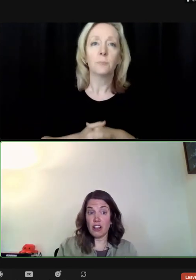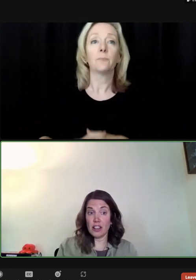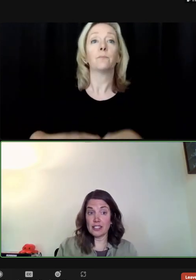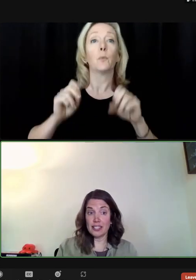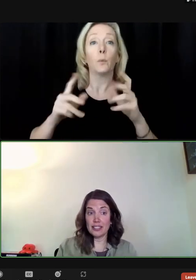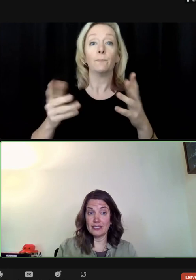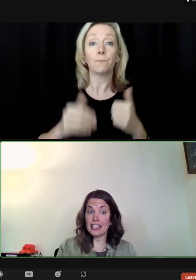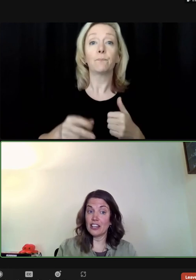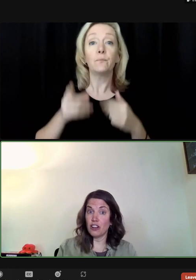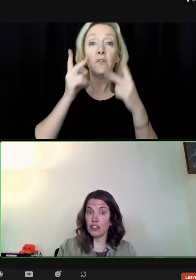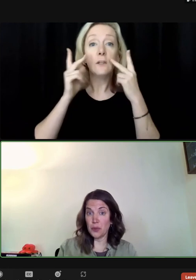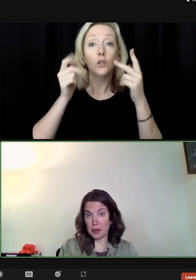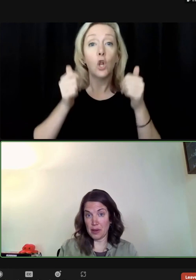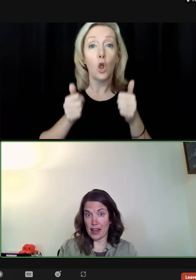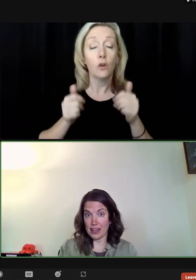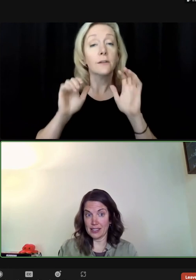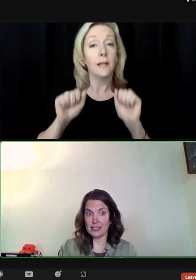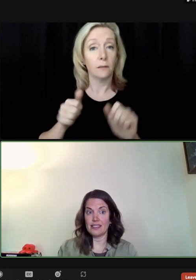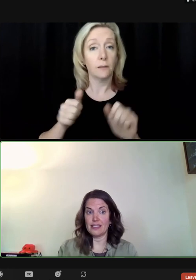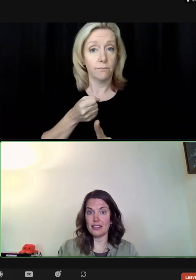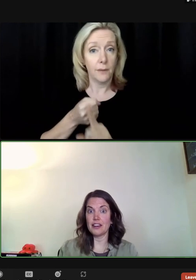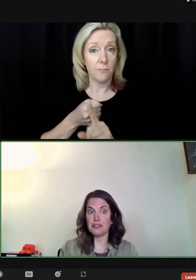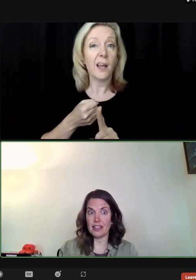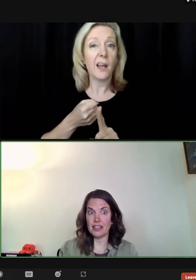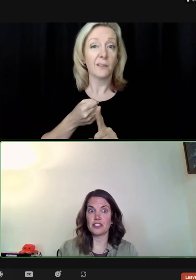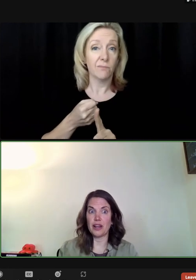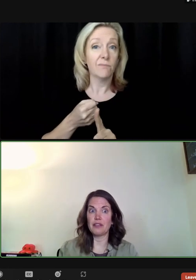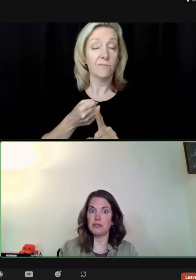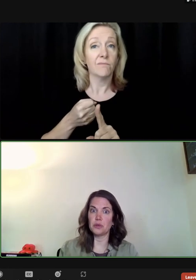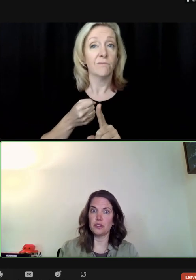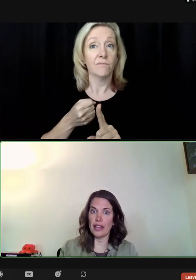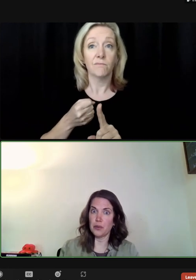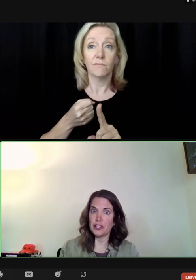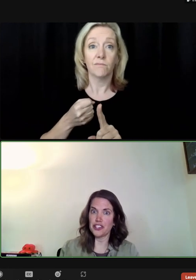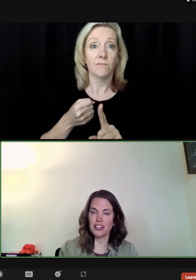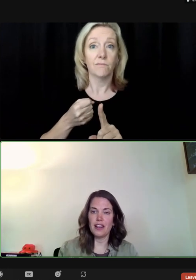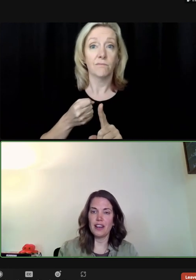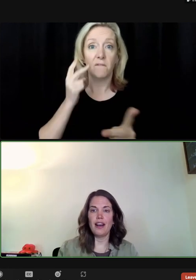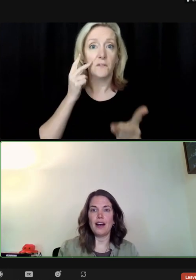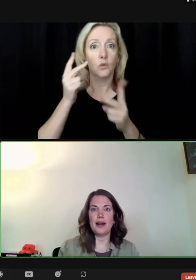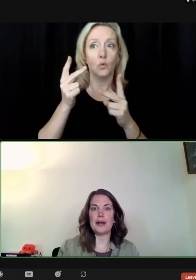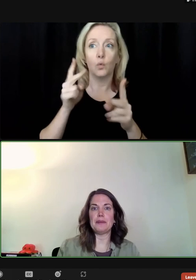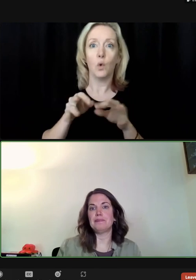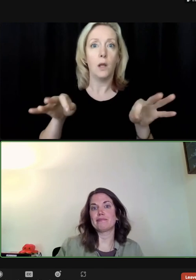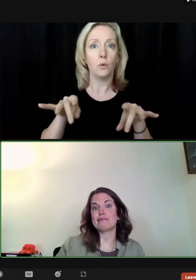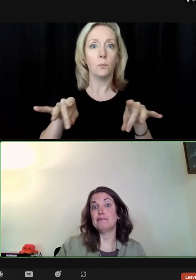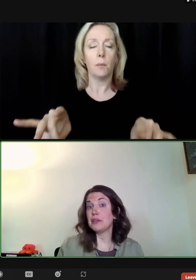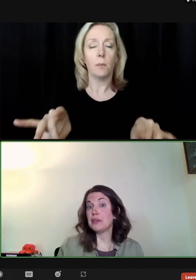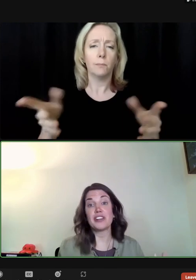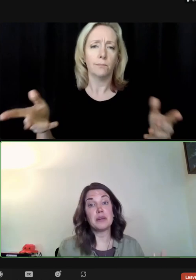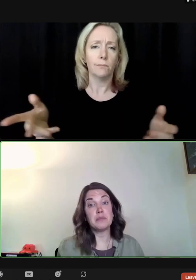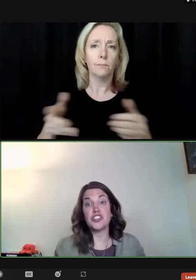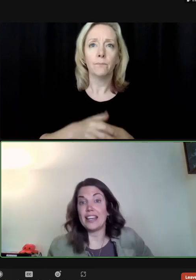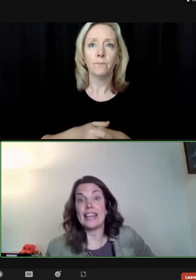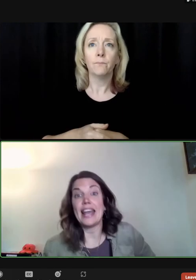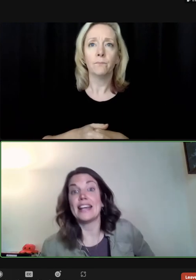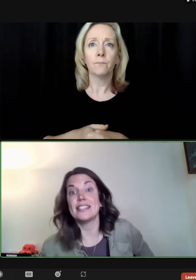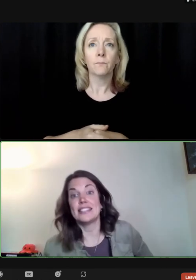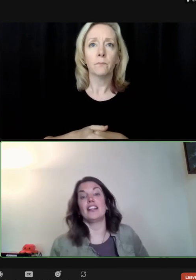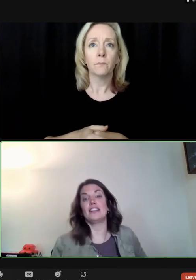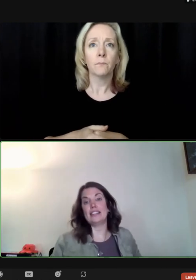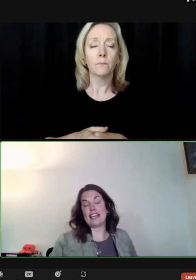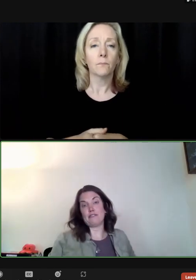So vision loss can also impact a lot of things around visual language. Mirror